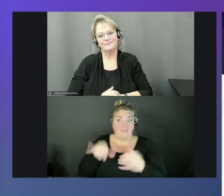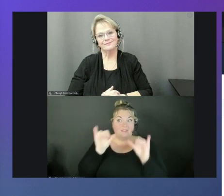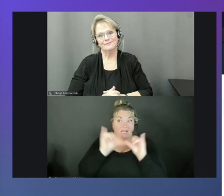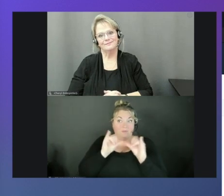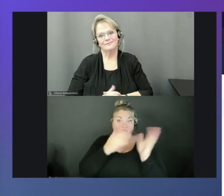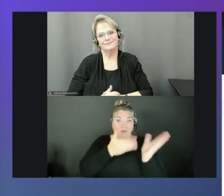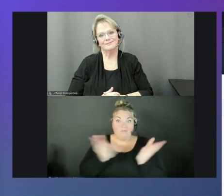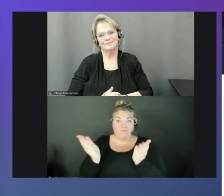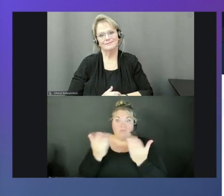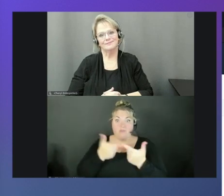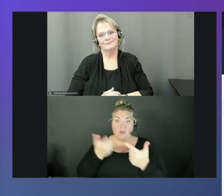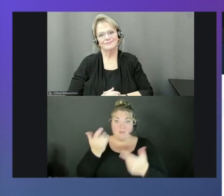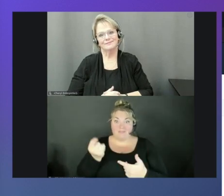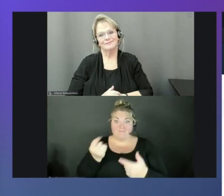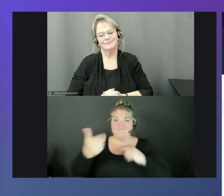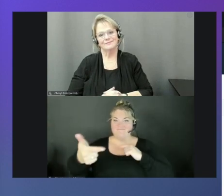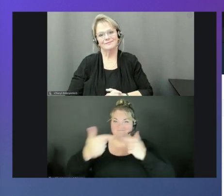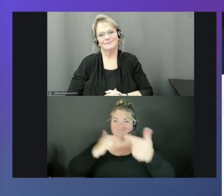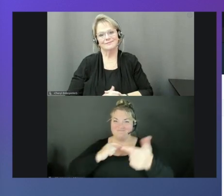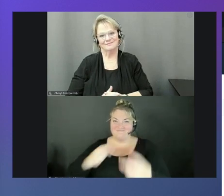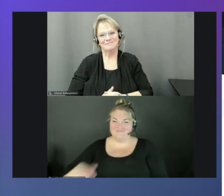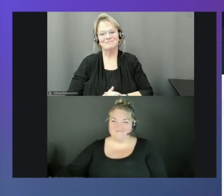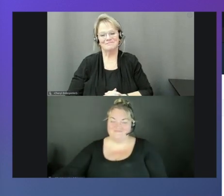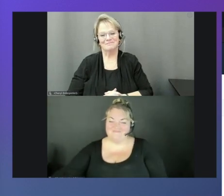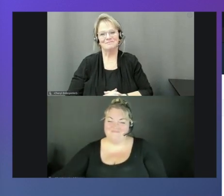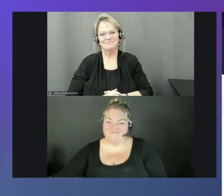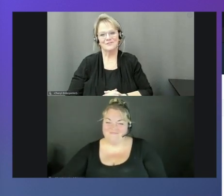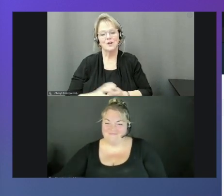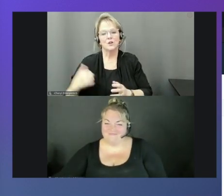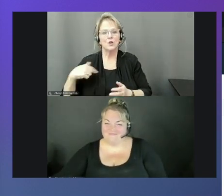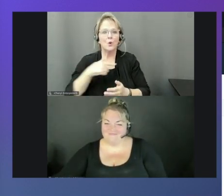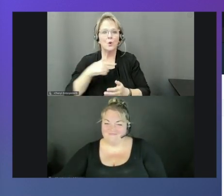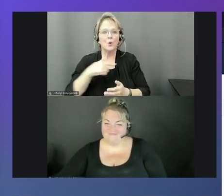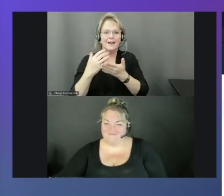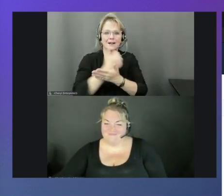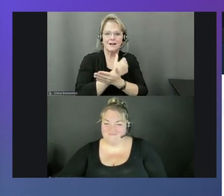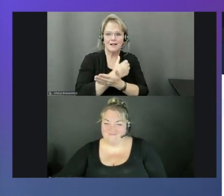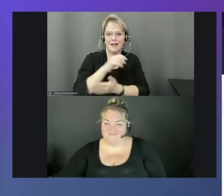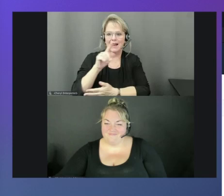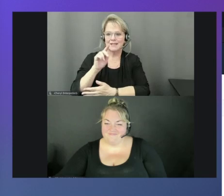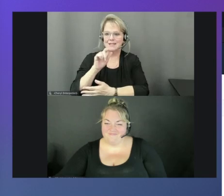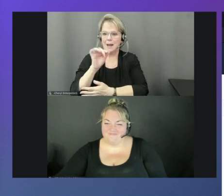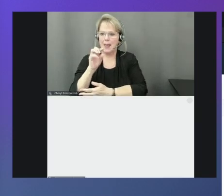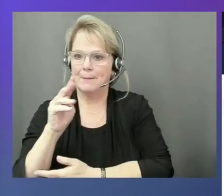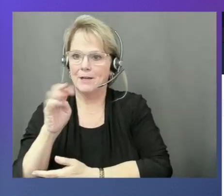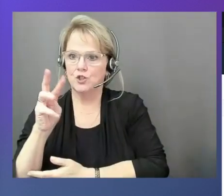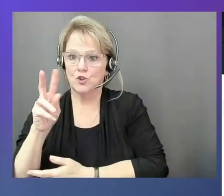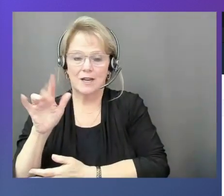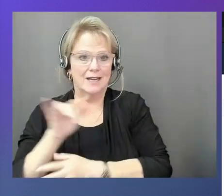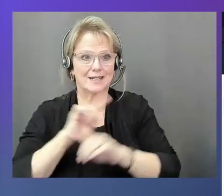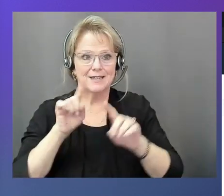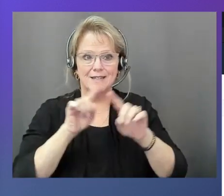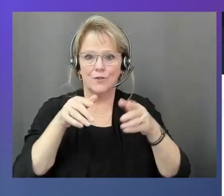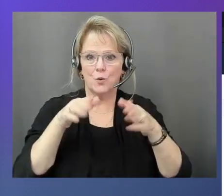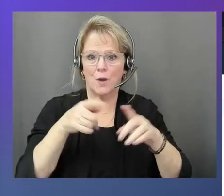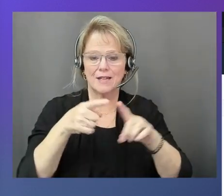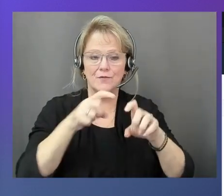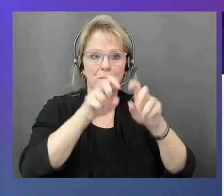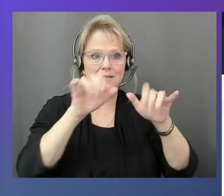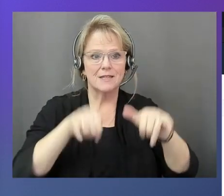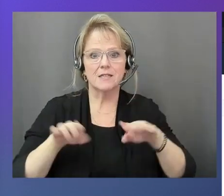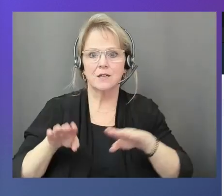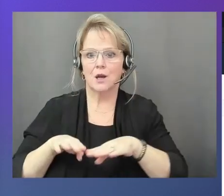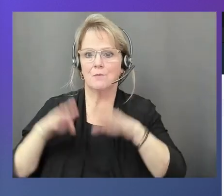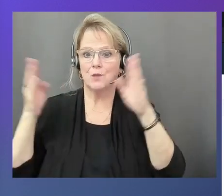from it. So we can collect telemetry in all kinds of different ways from remote systems. We can use open telemetry as